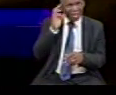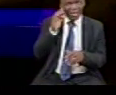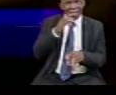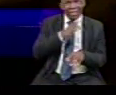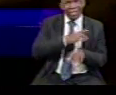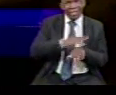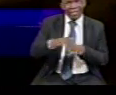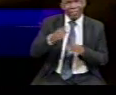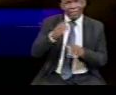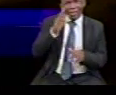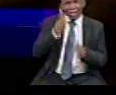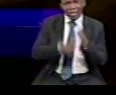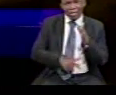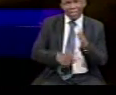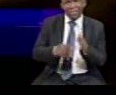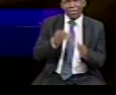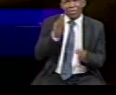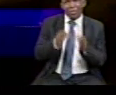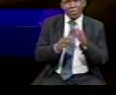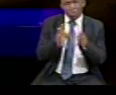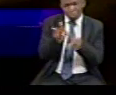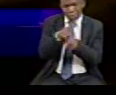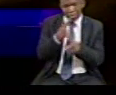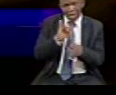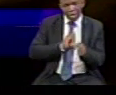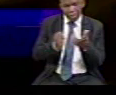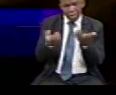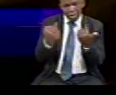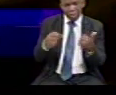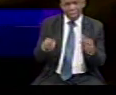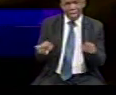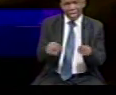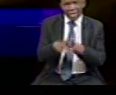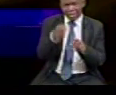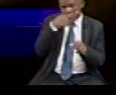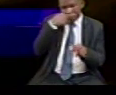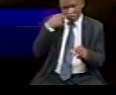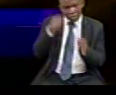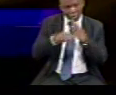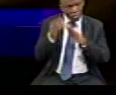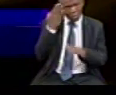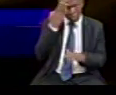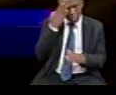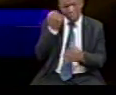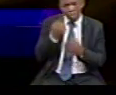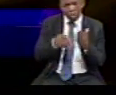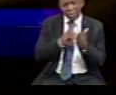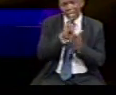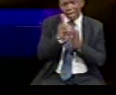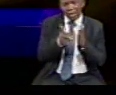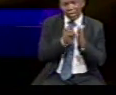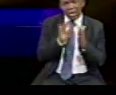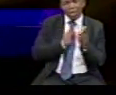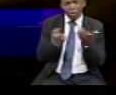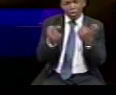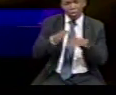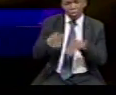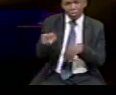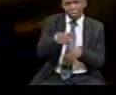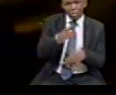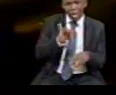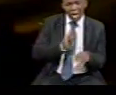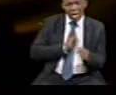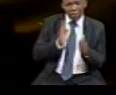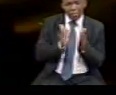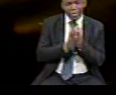watch, I will come on thee as a thief, and thou shalt not know what hour I will come upon thee. I pray that that will not be our